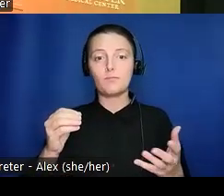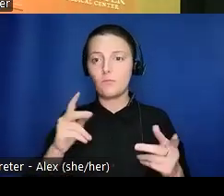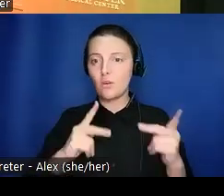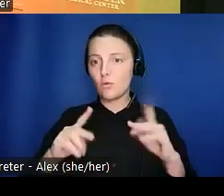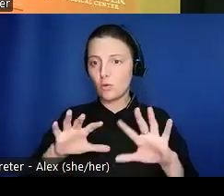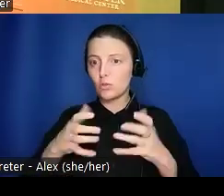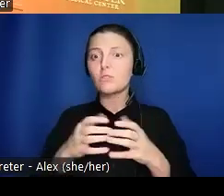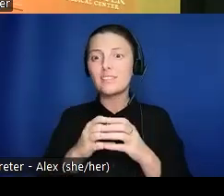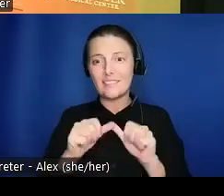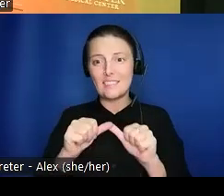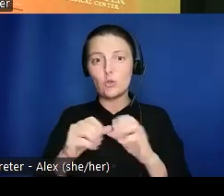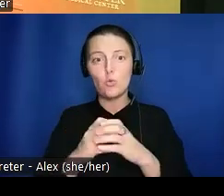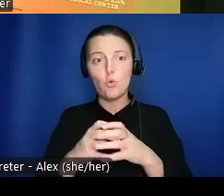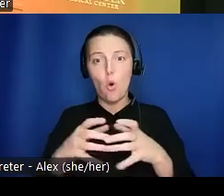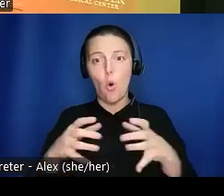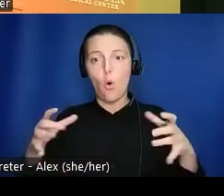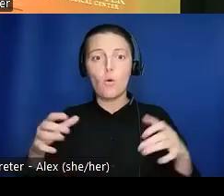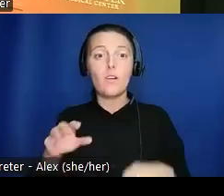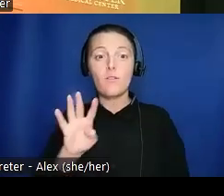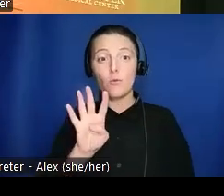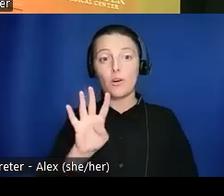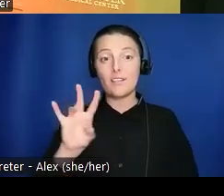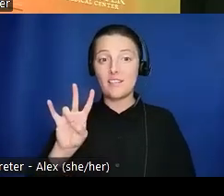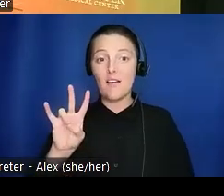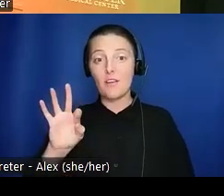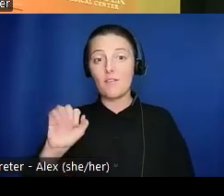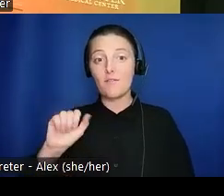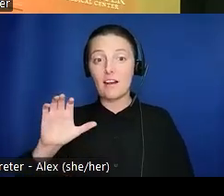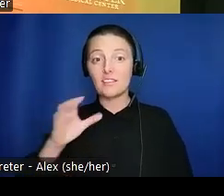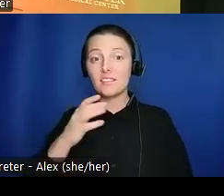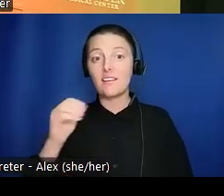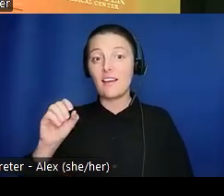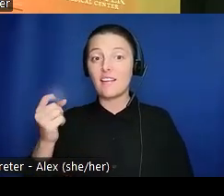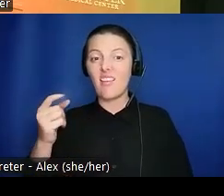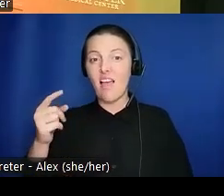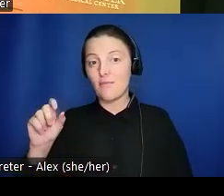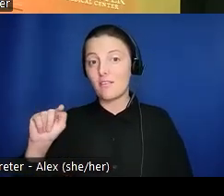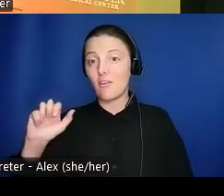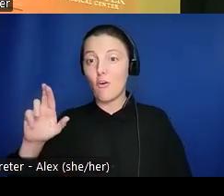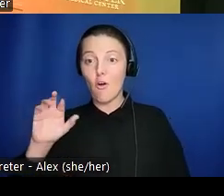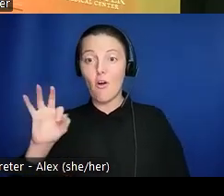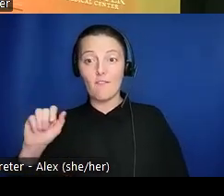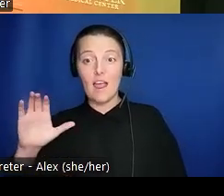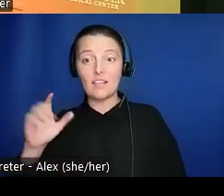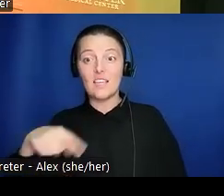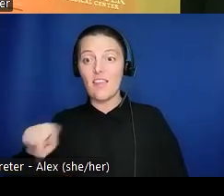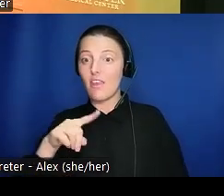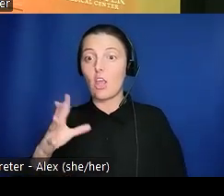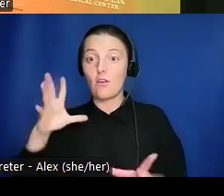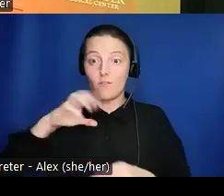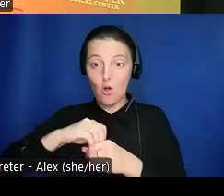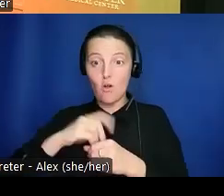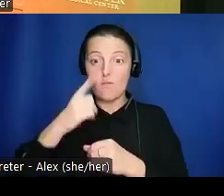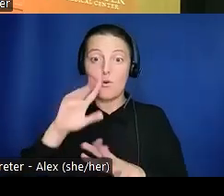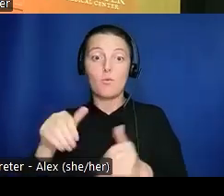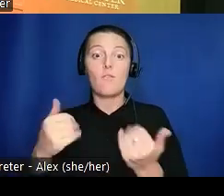11 PAR faculty members who are actively engaged in providing this really large group, or a large number